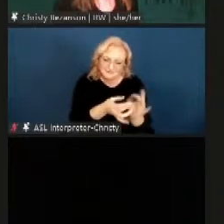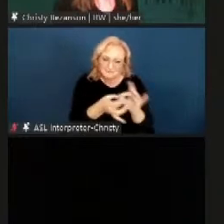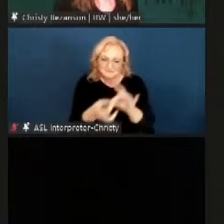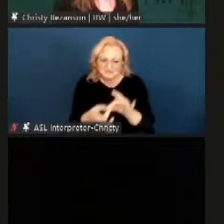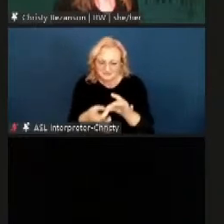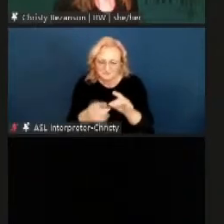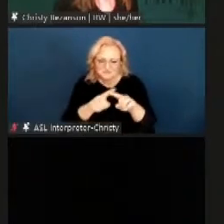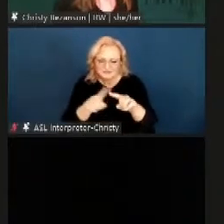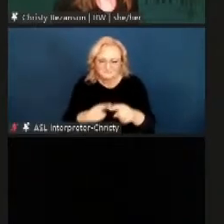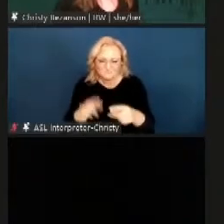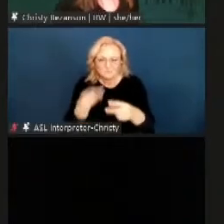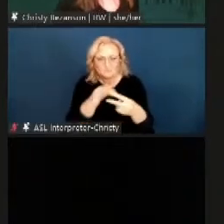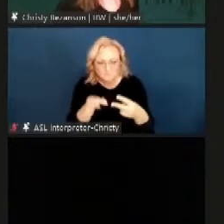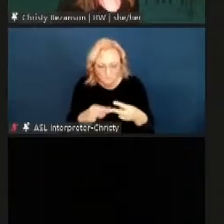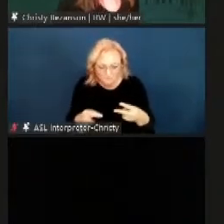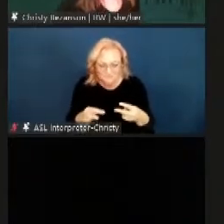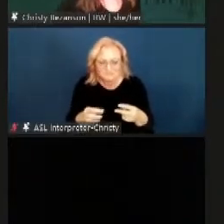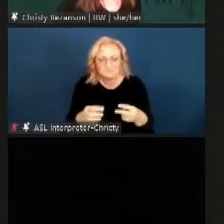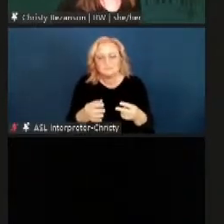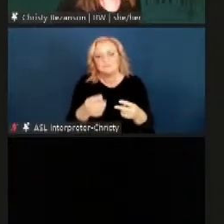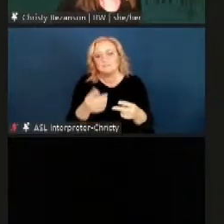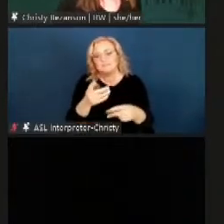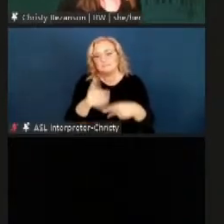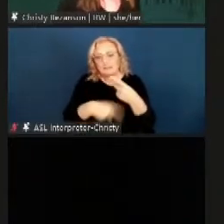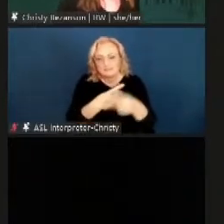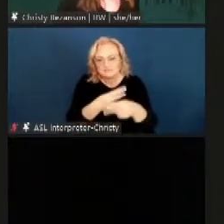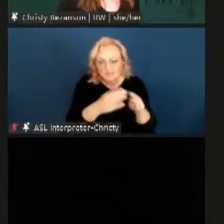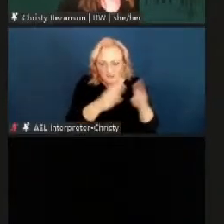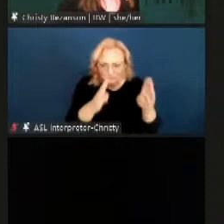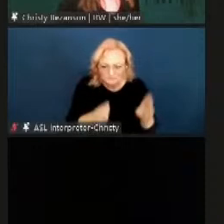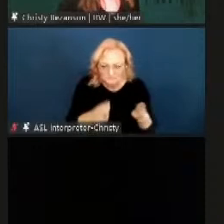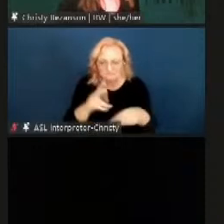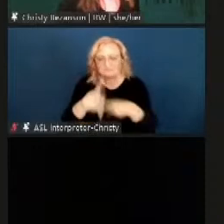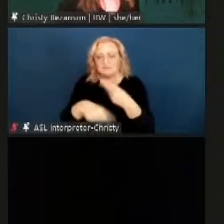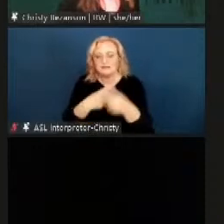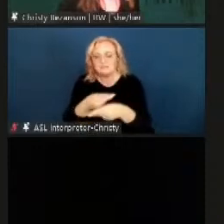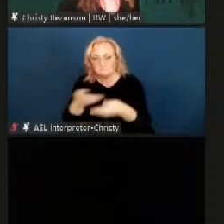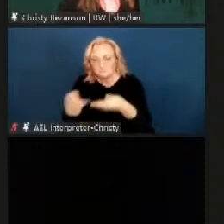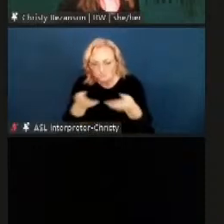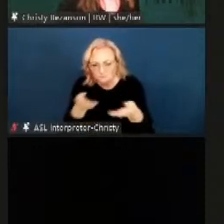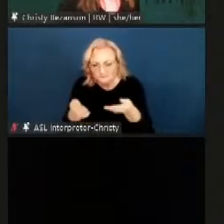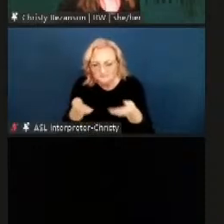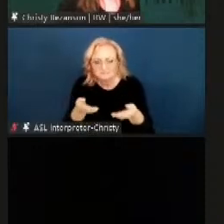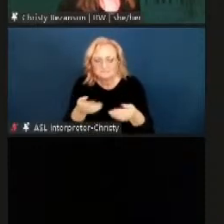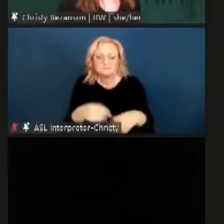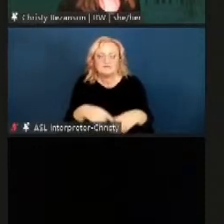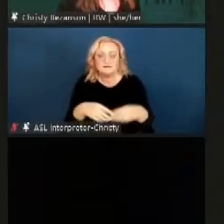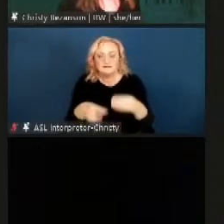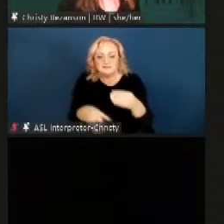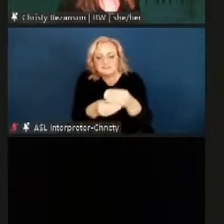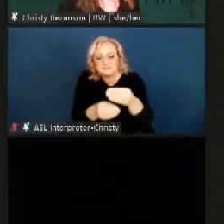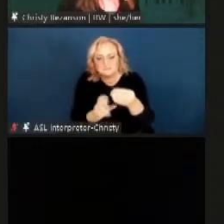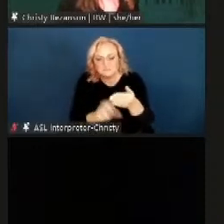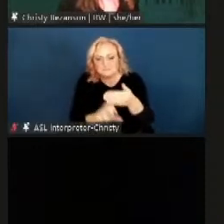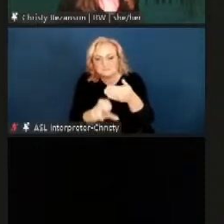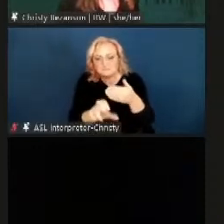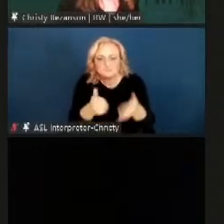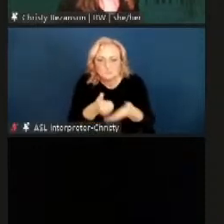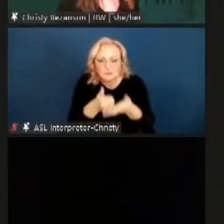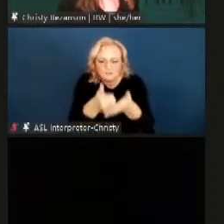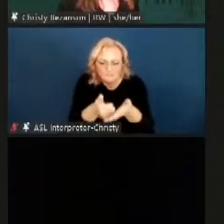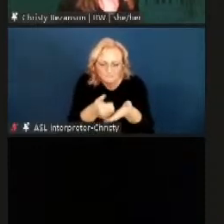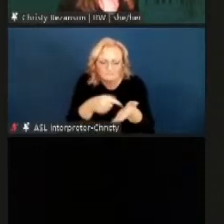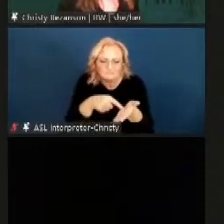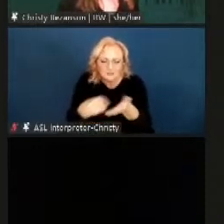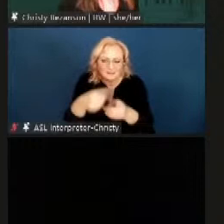different choices in the types of housing, the types of services, the housing subsidies to pay for rent, the housing subsidies to